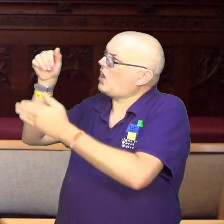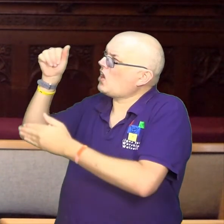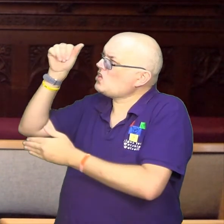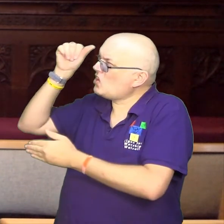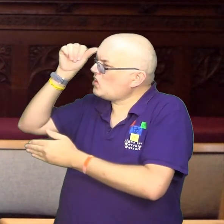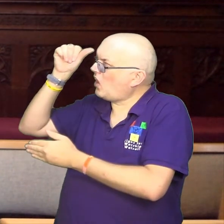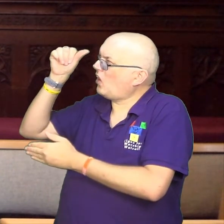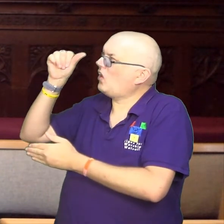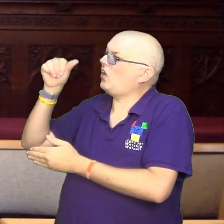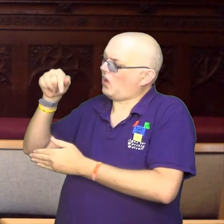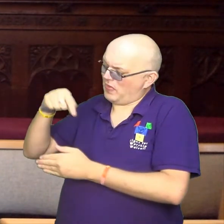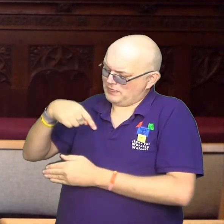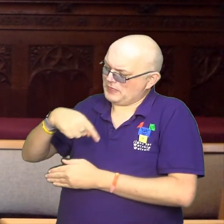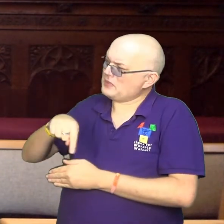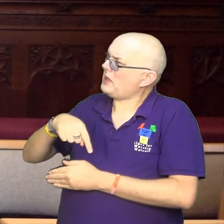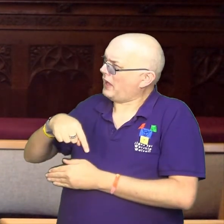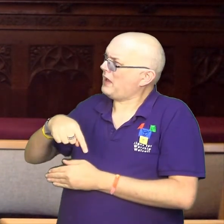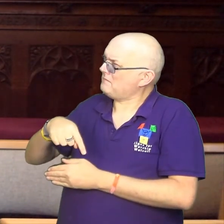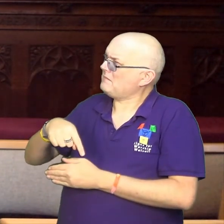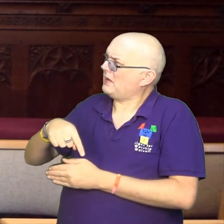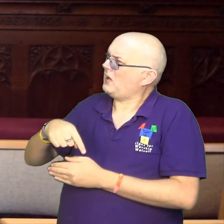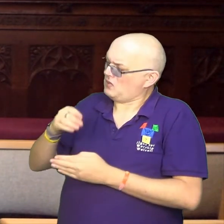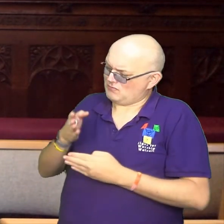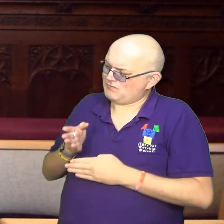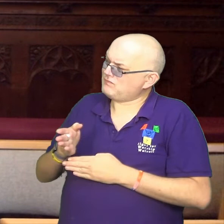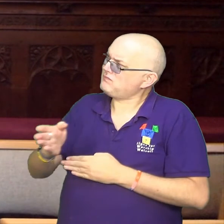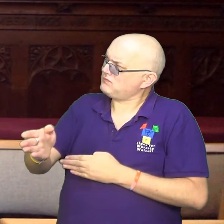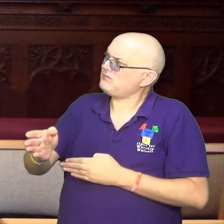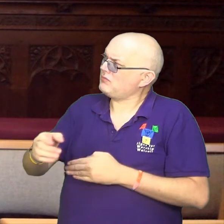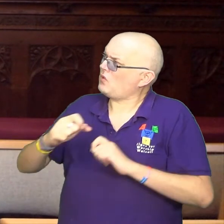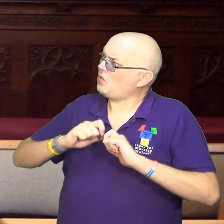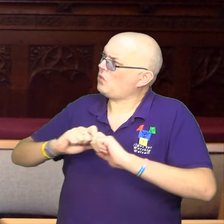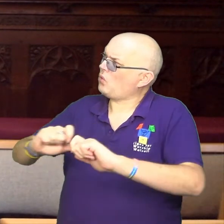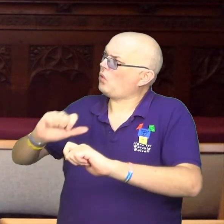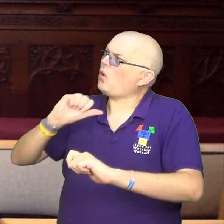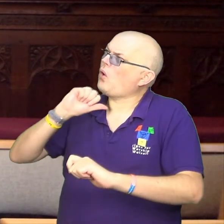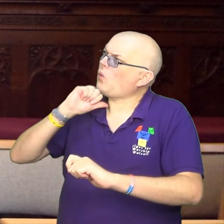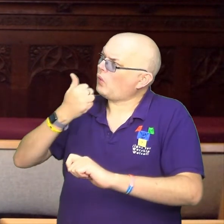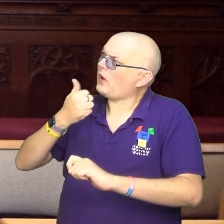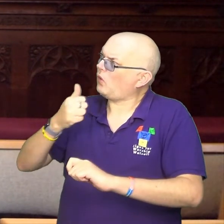and the knowledge that we will get through these times.